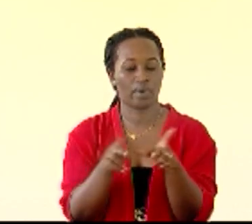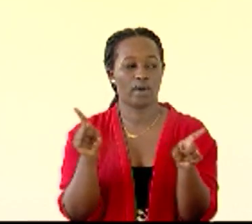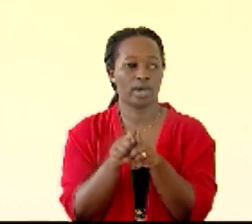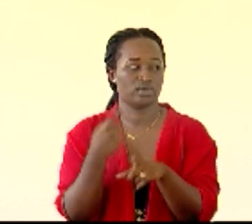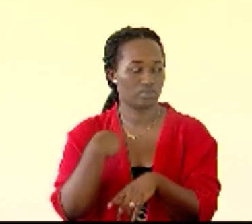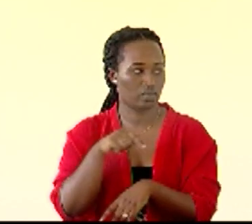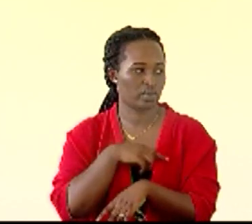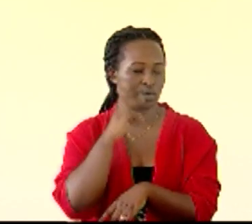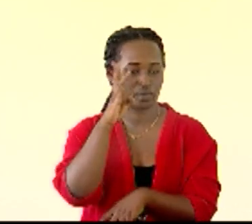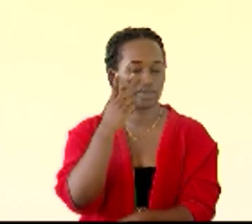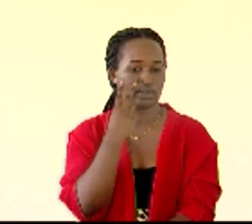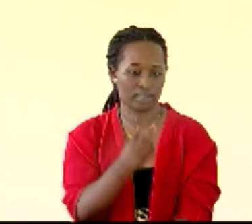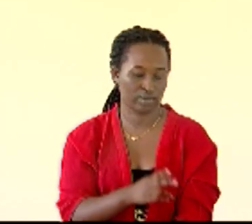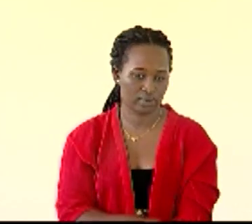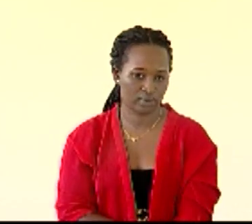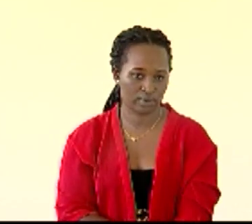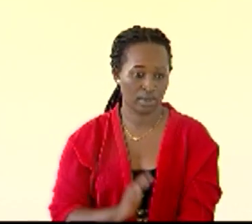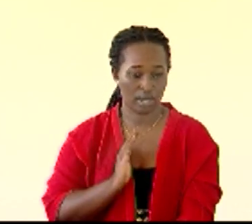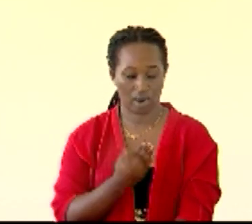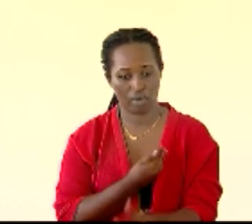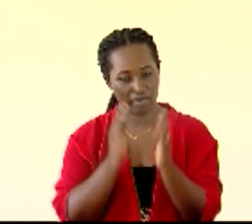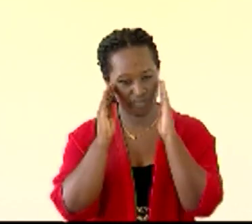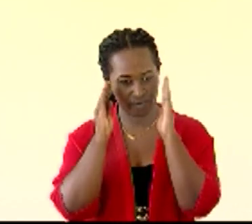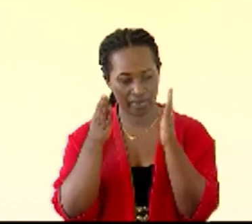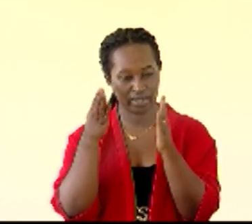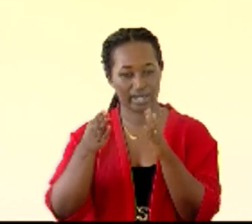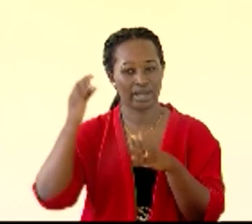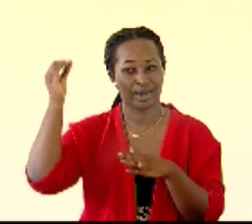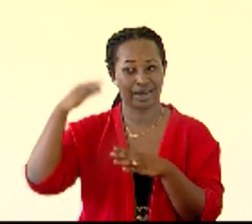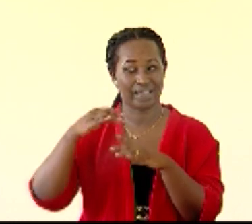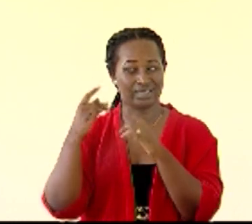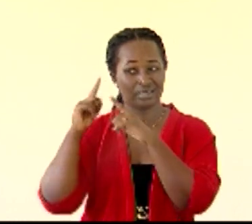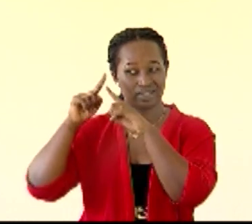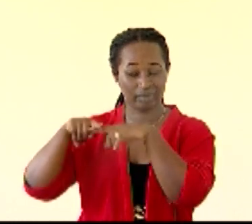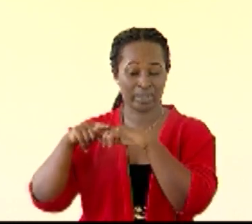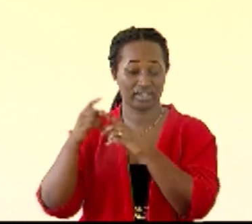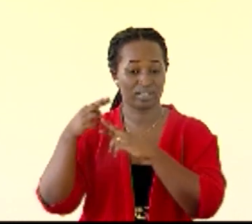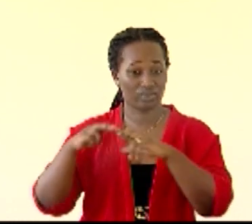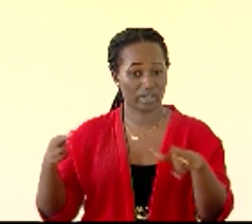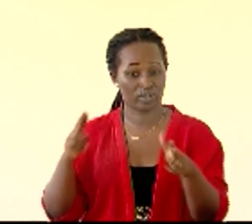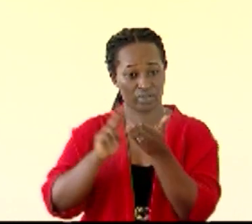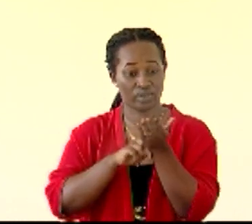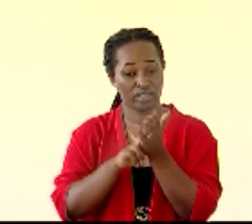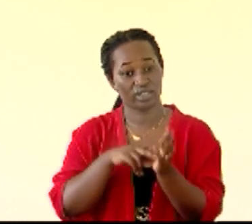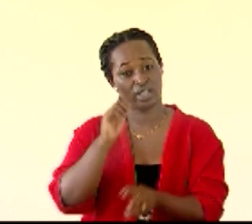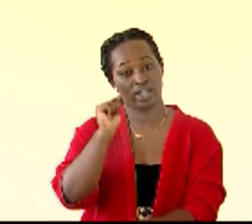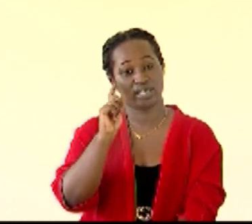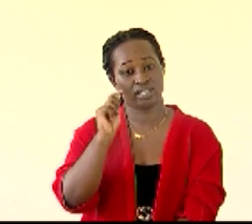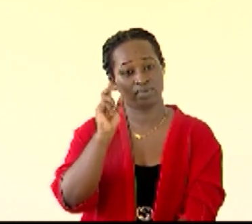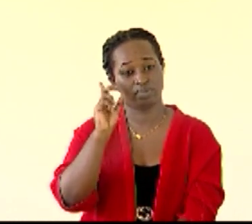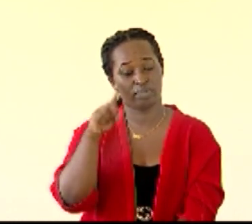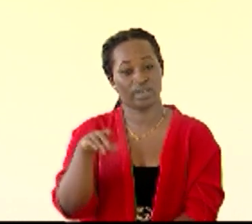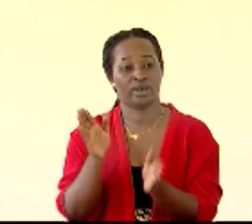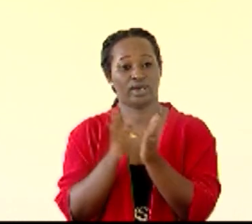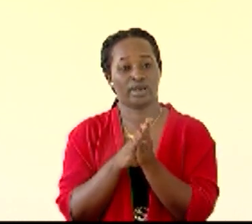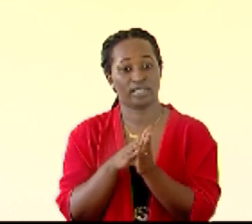see. Our focus here has been light-dependent reactions for producing ATP and NADPH, to use them